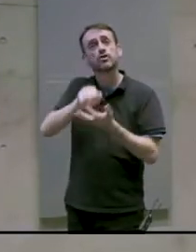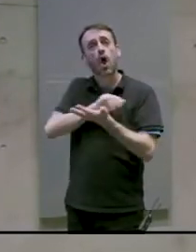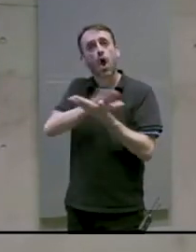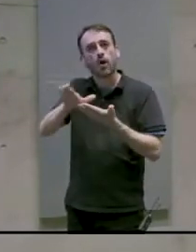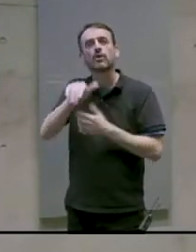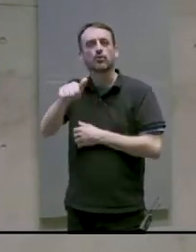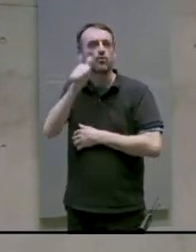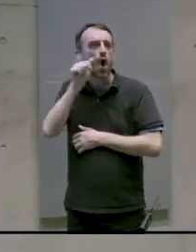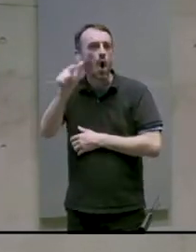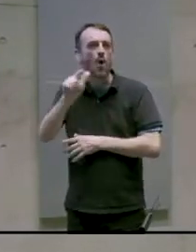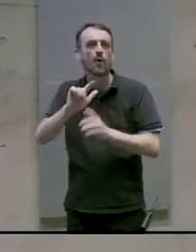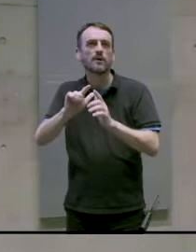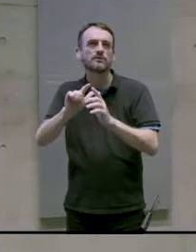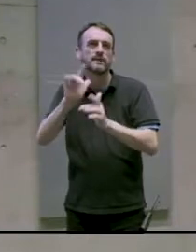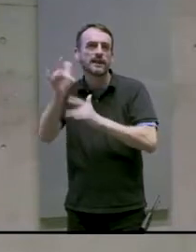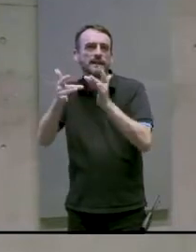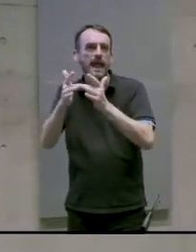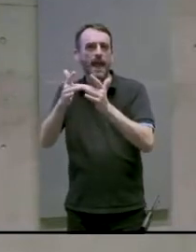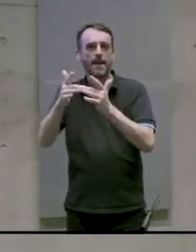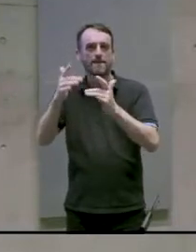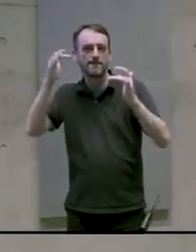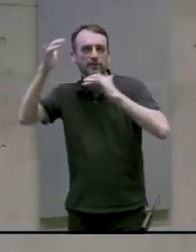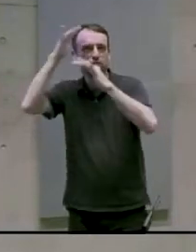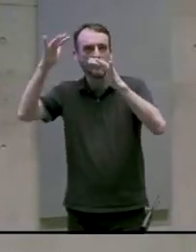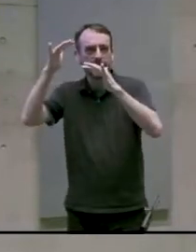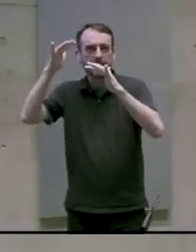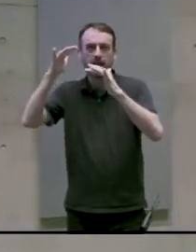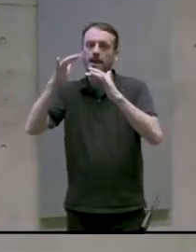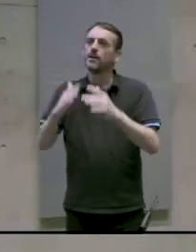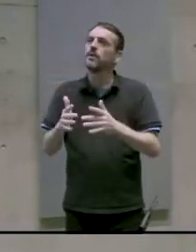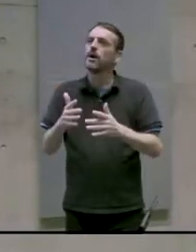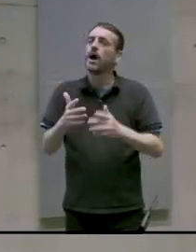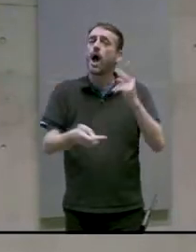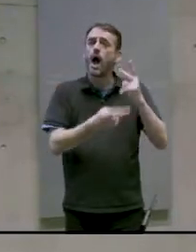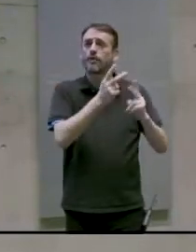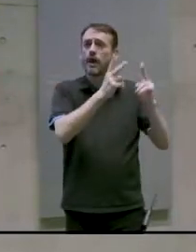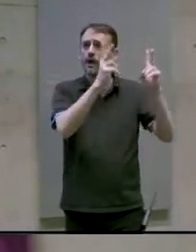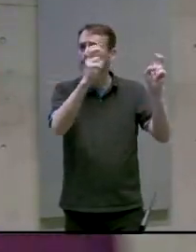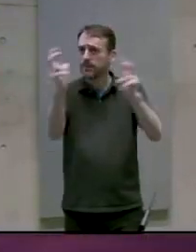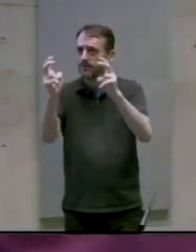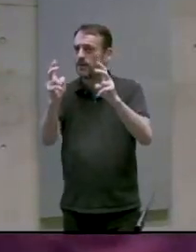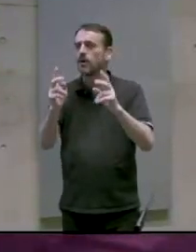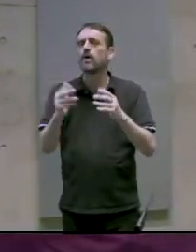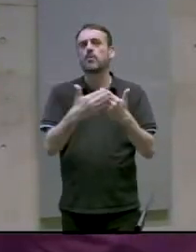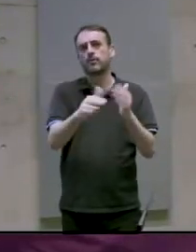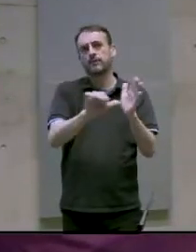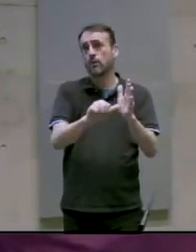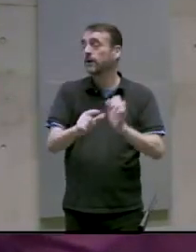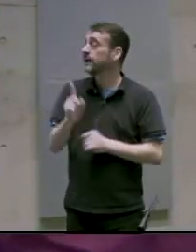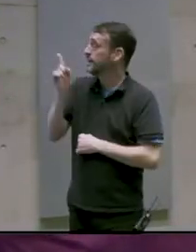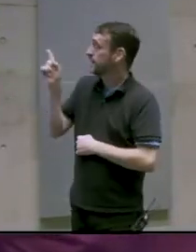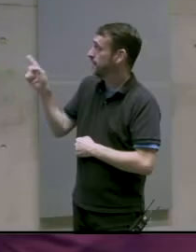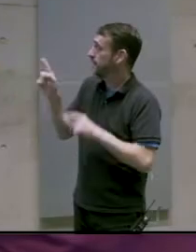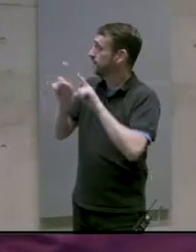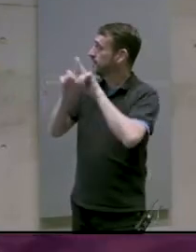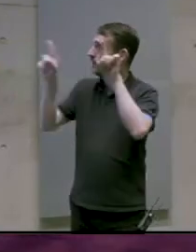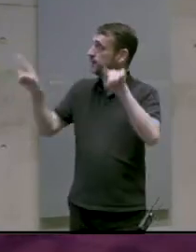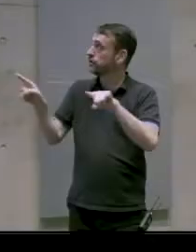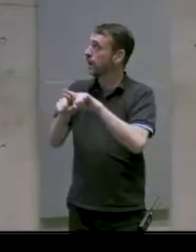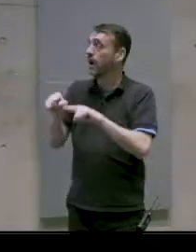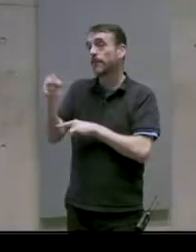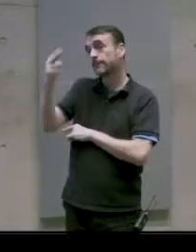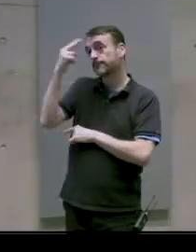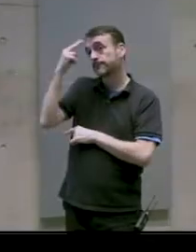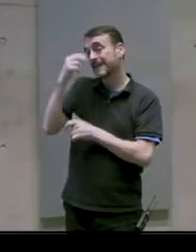mystery. But it gets more difficult when you start to do other things. This picture here is from one of our other ones, which is called Embassy